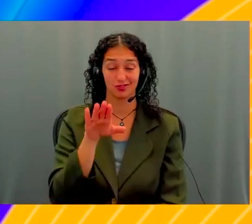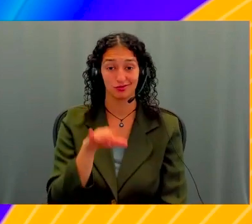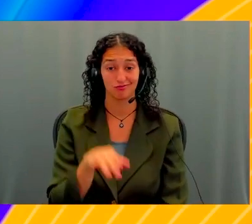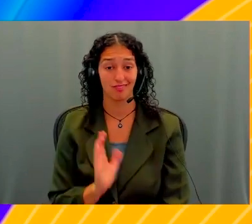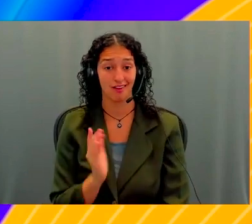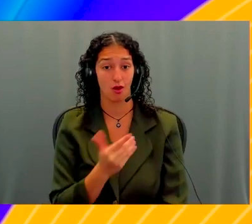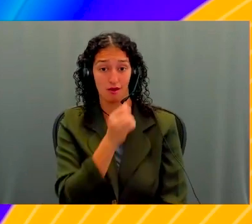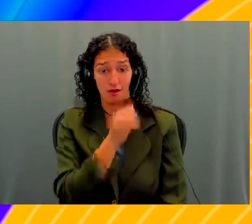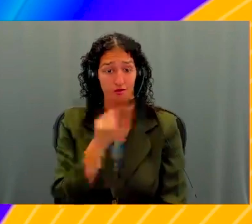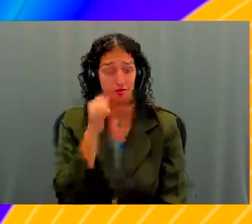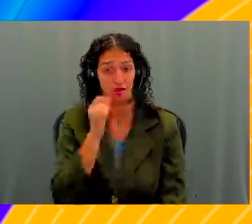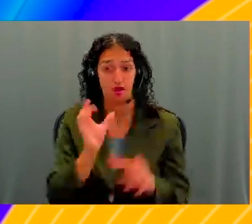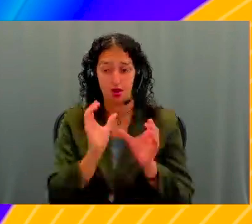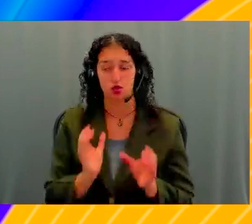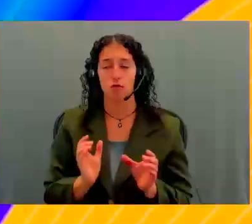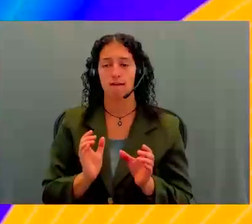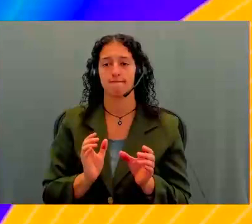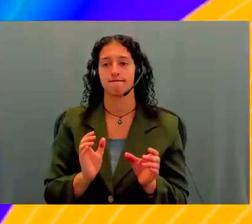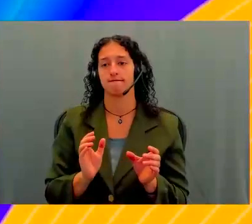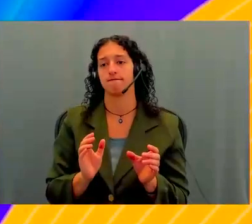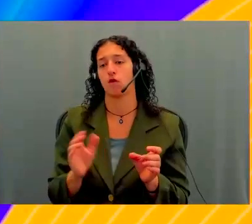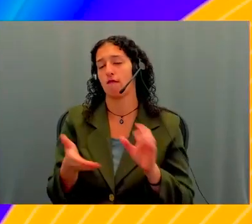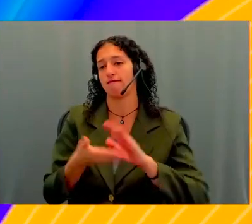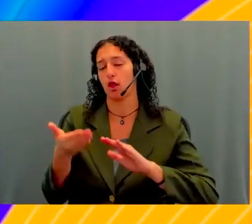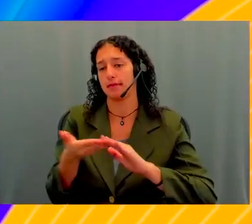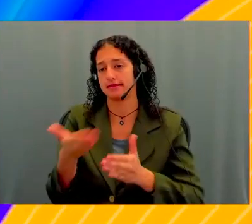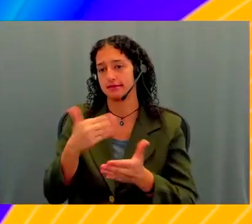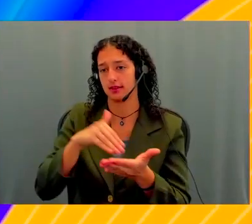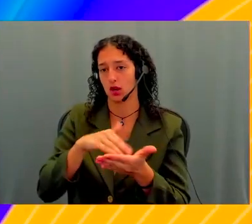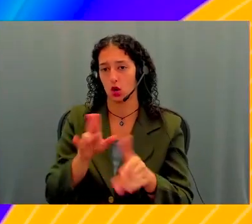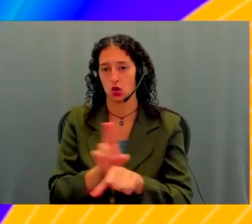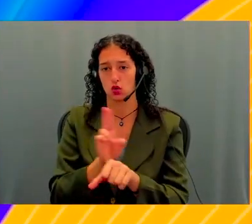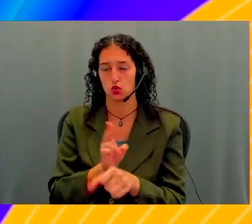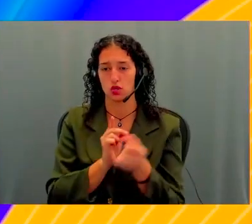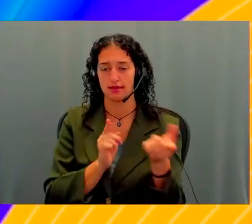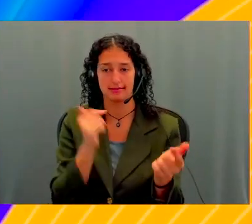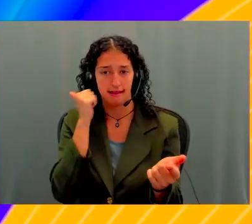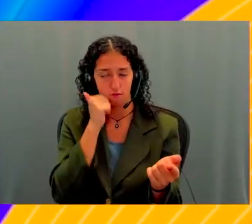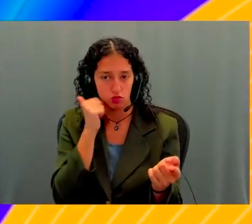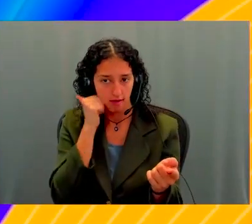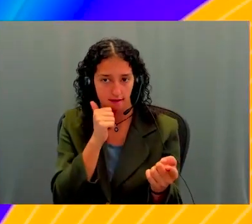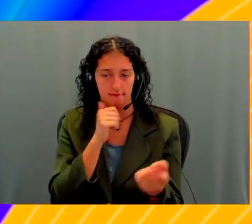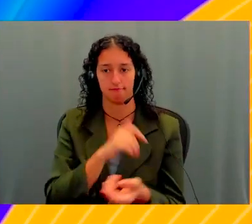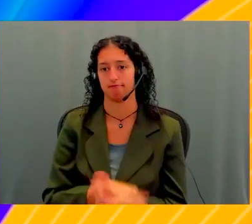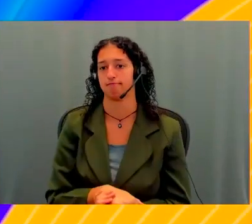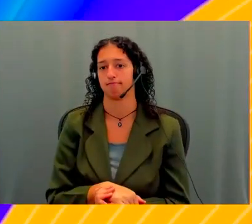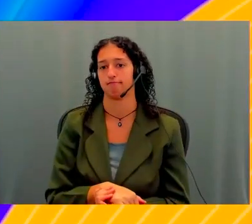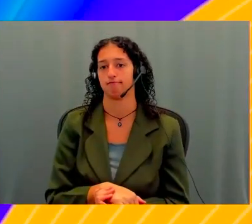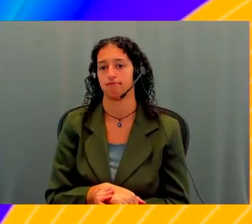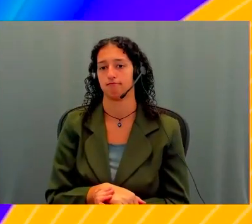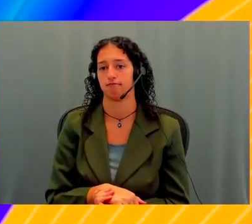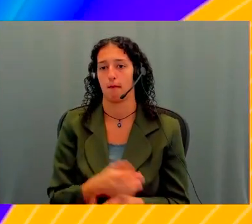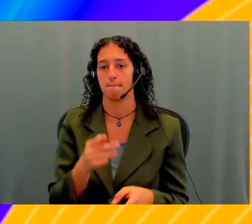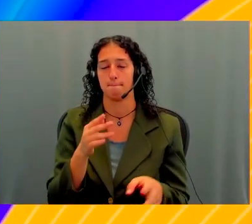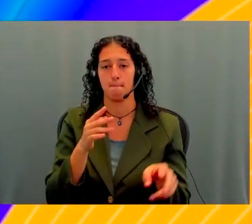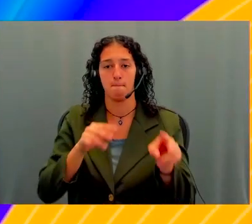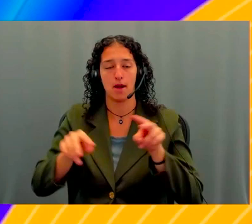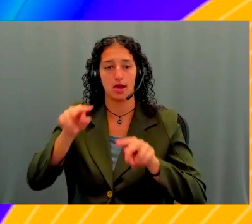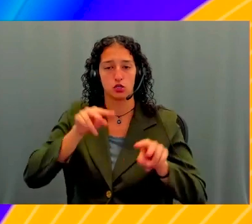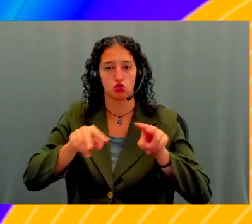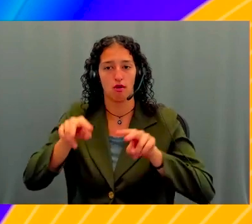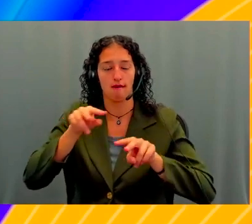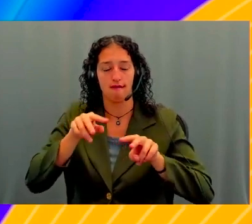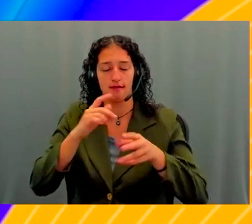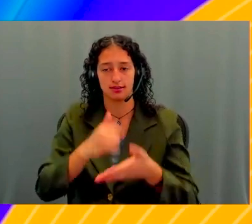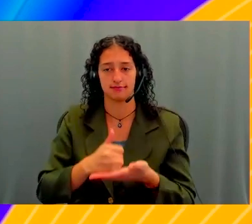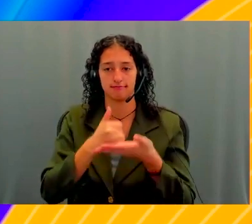customer fulfillment centers across the globe are using these on a daily basis. Wow. Monitron has helped them really